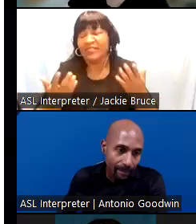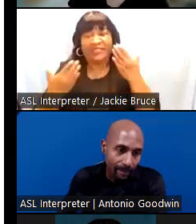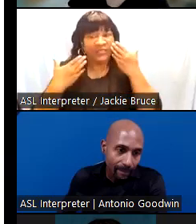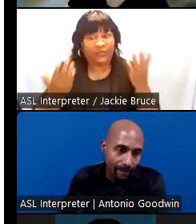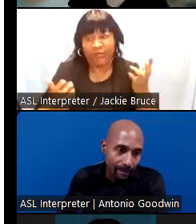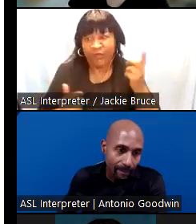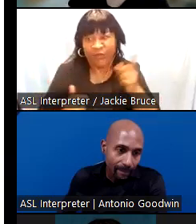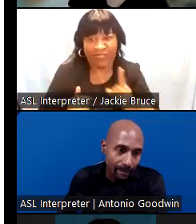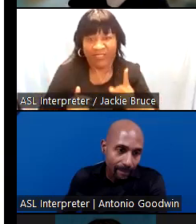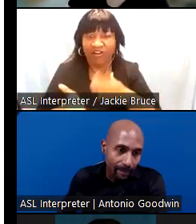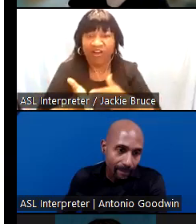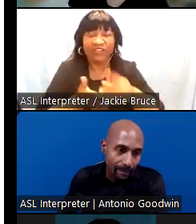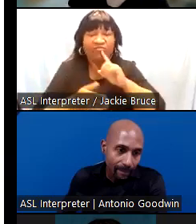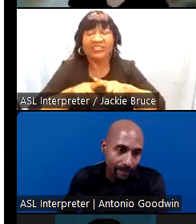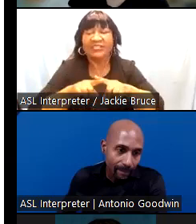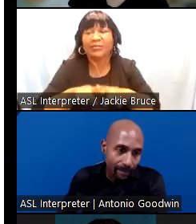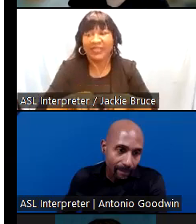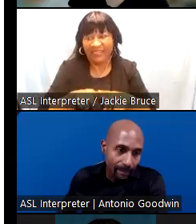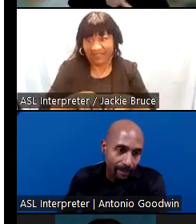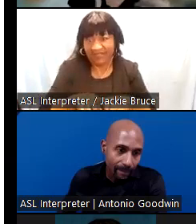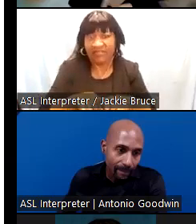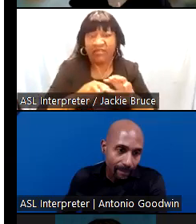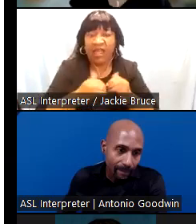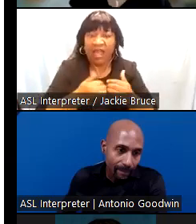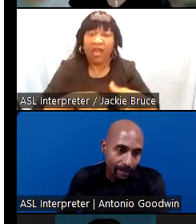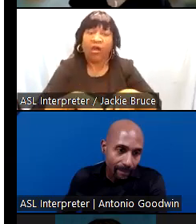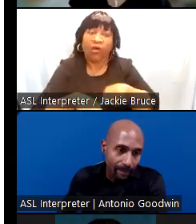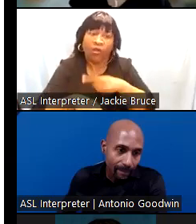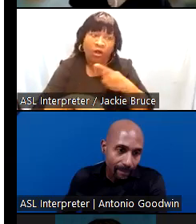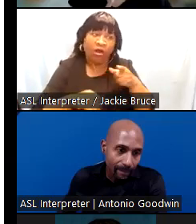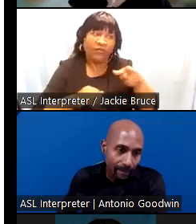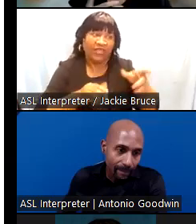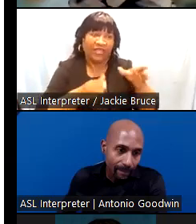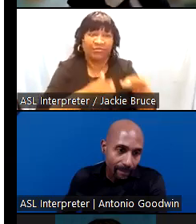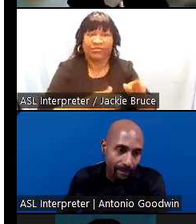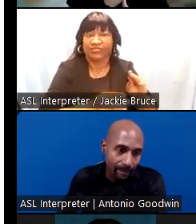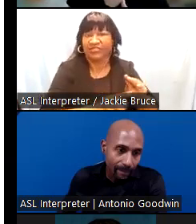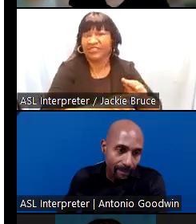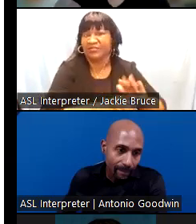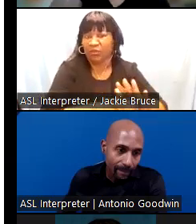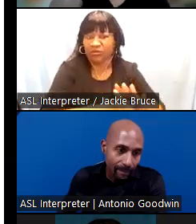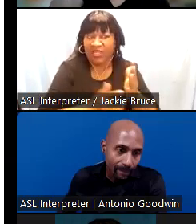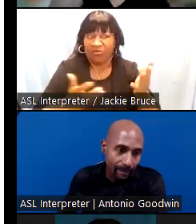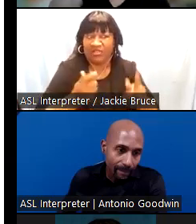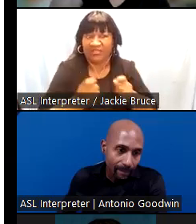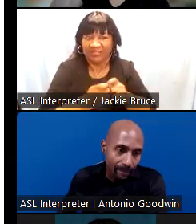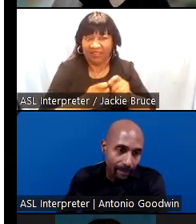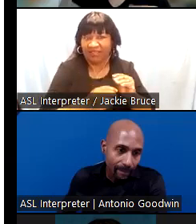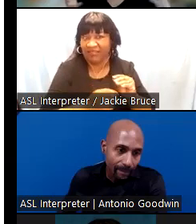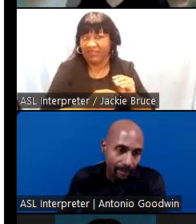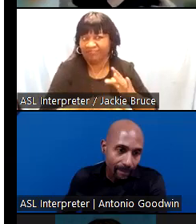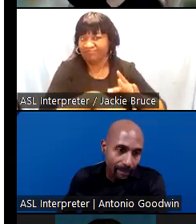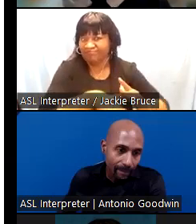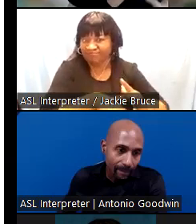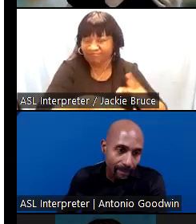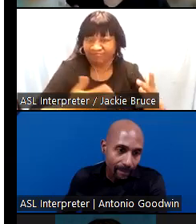does often depend on how long that item was exposed and also what the item is. And if it's, you